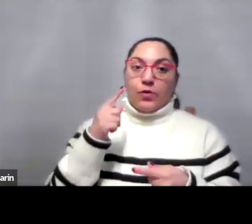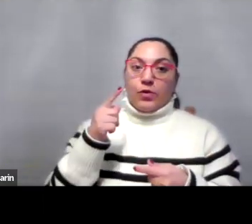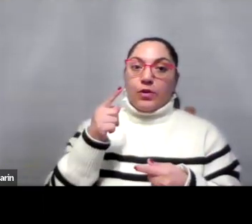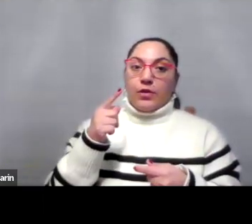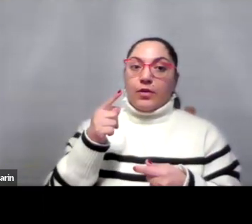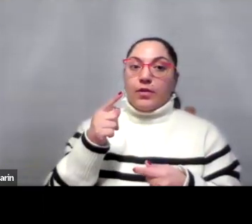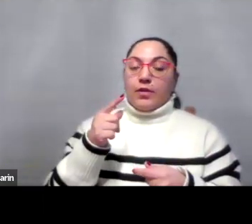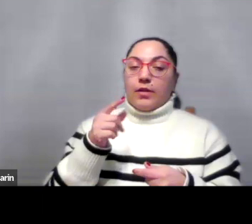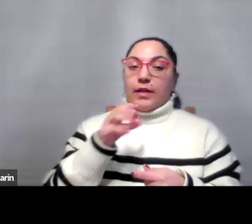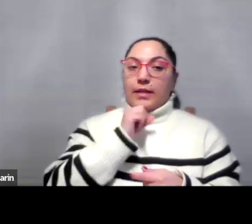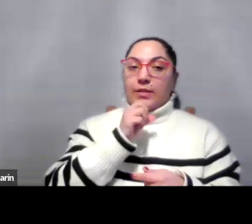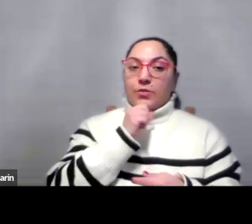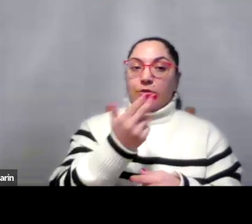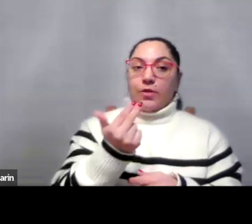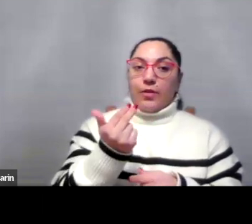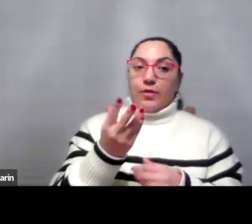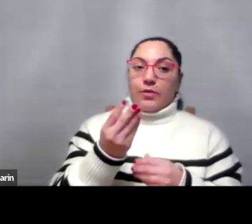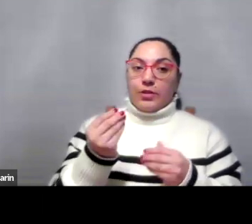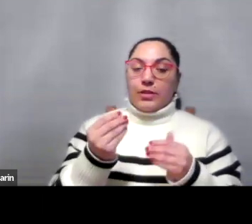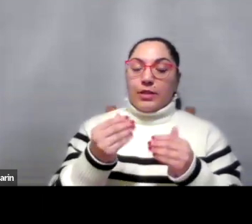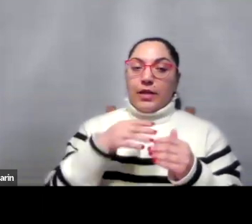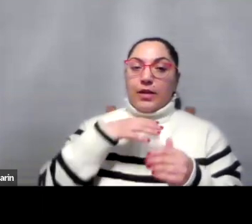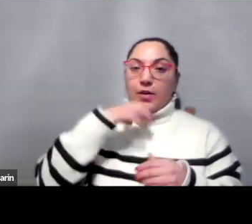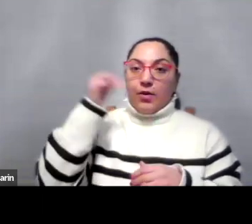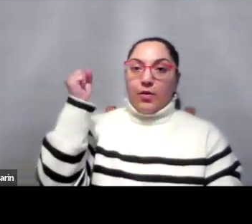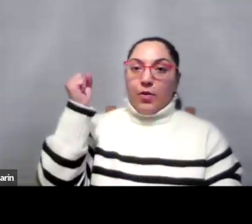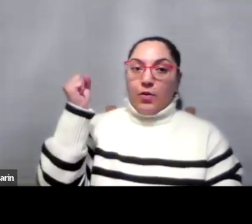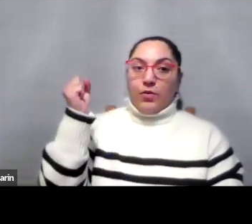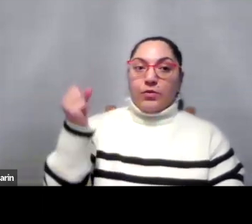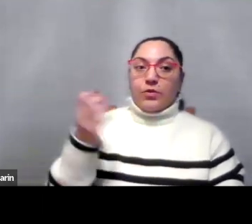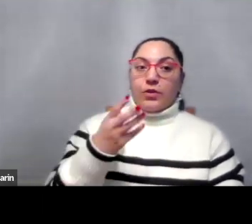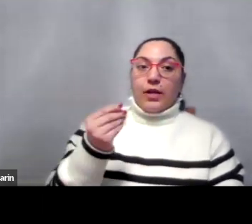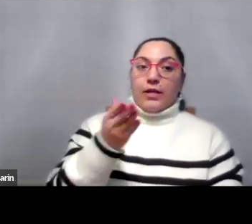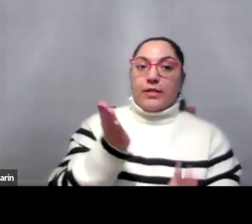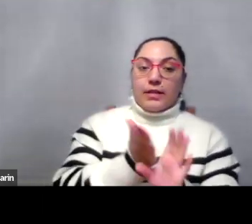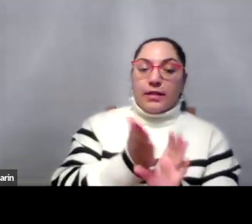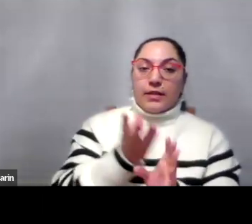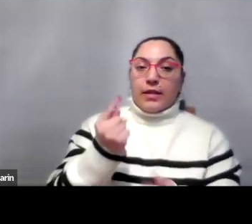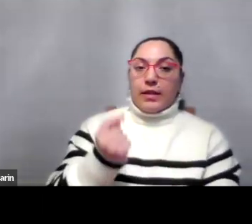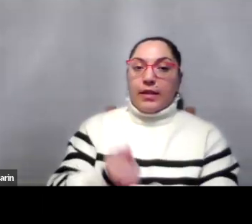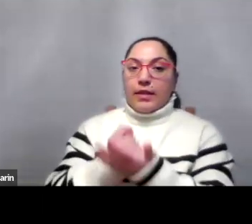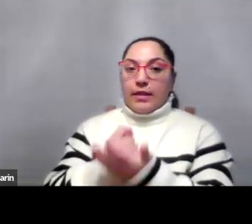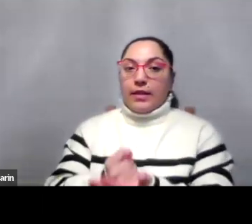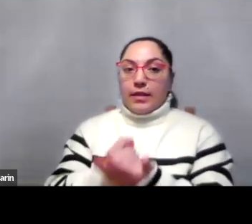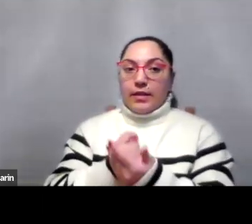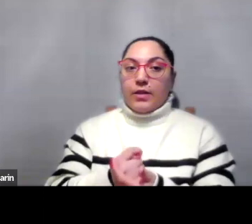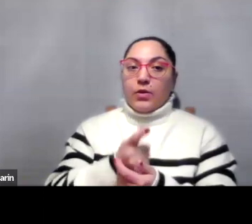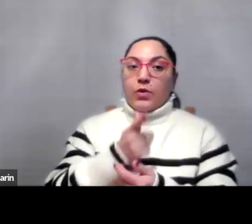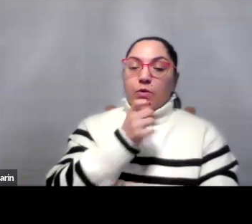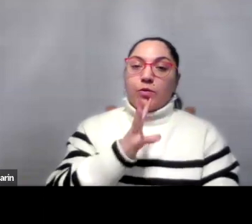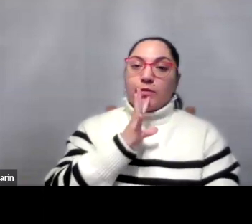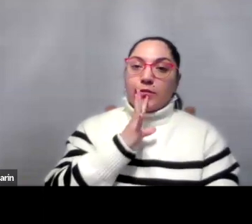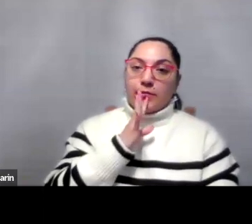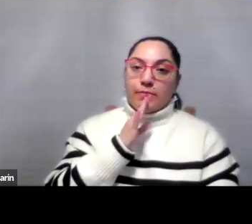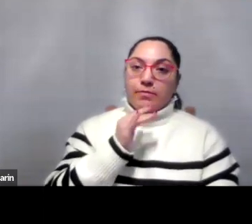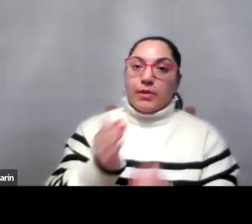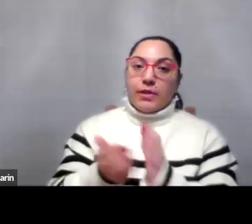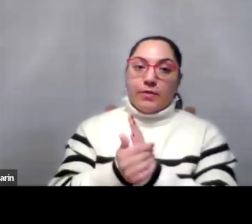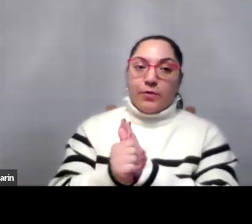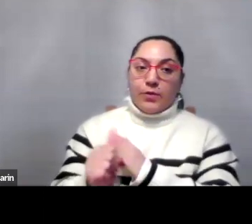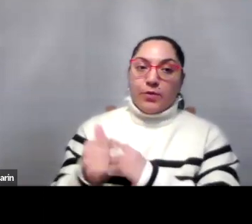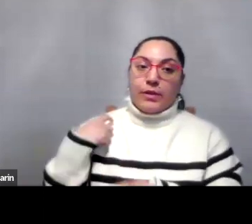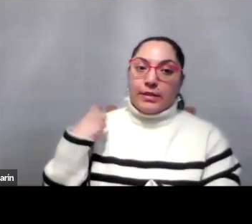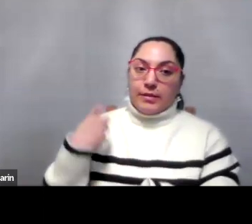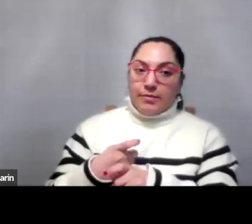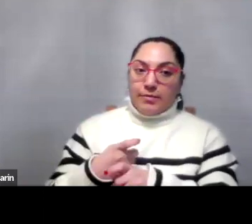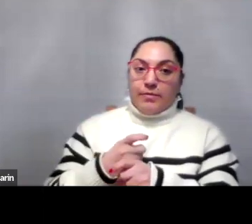with our chief medical officer today about this because I was like, give me an update on where we are and what we're offering